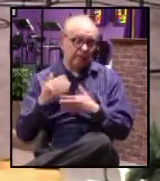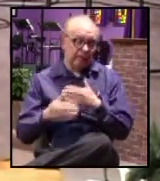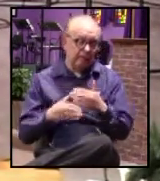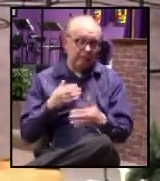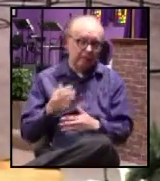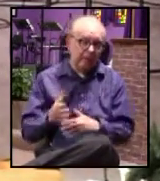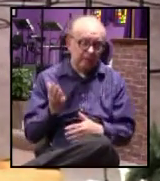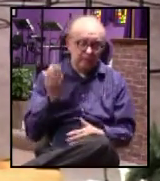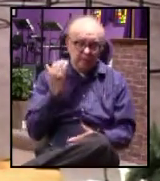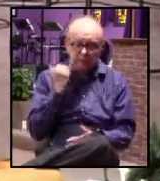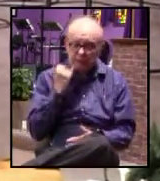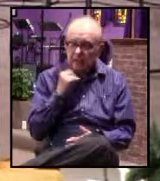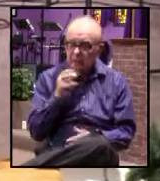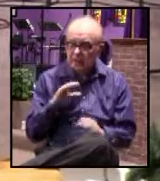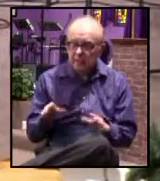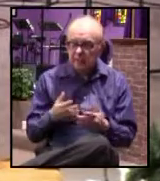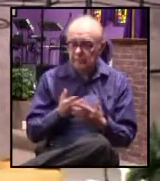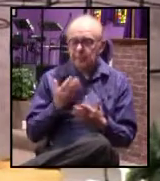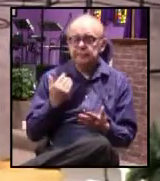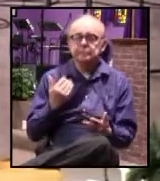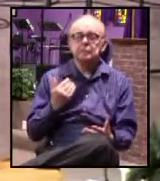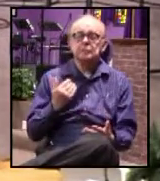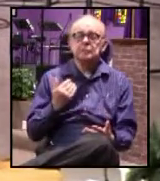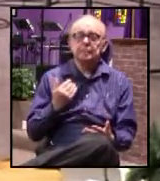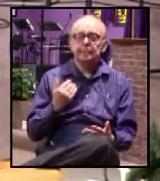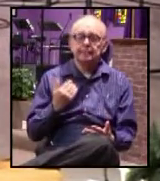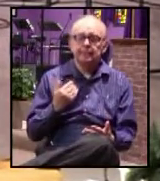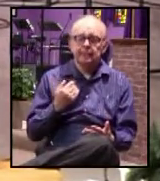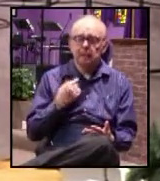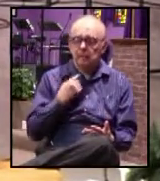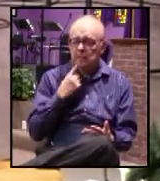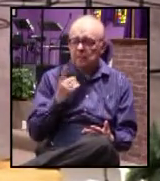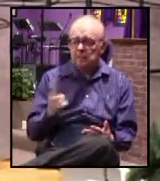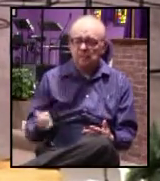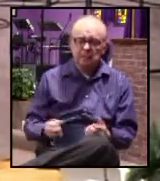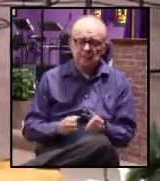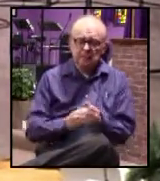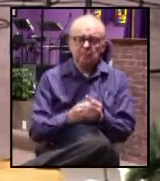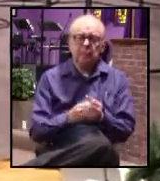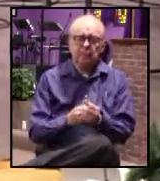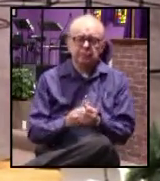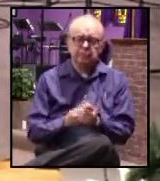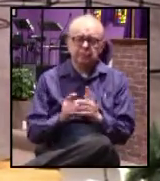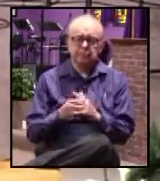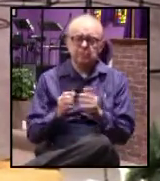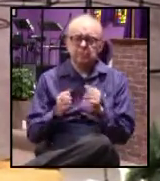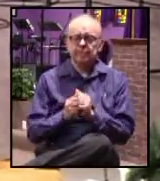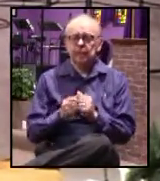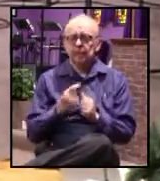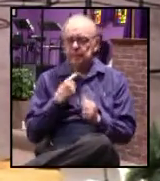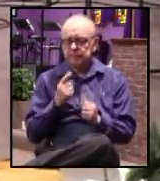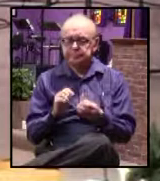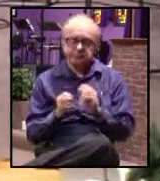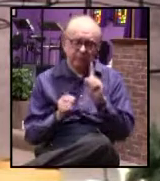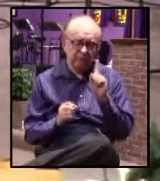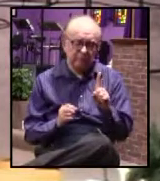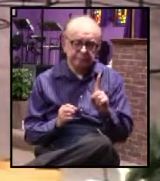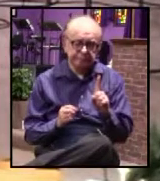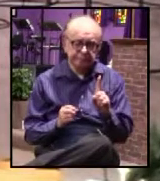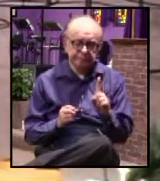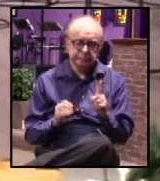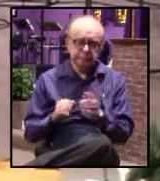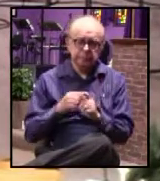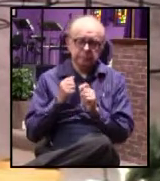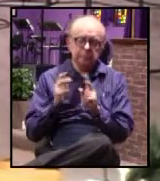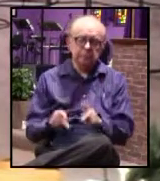if you haven't been here before, let me just kind of catch you up. We started out by saying, number 1,